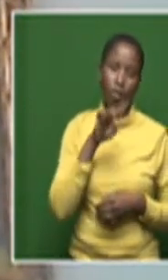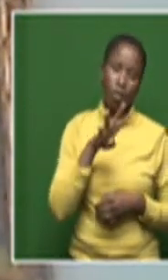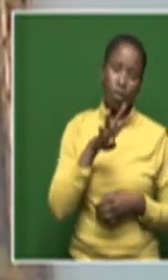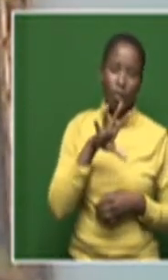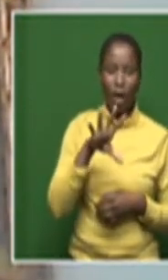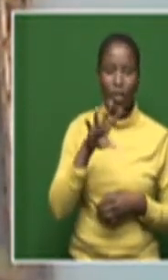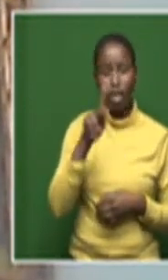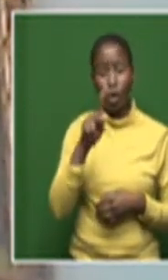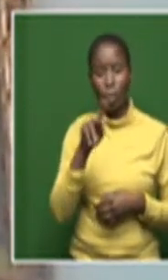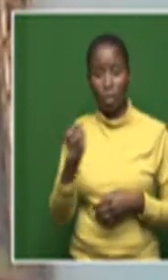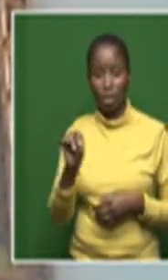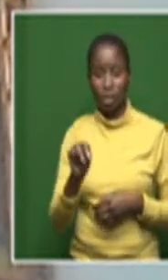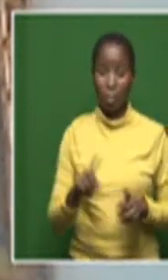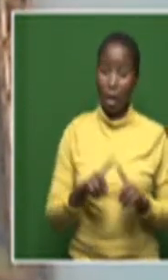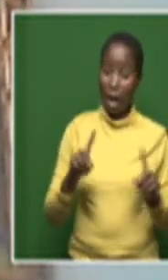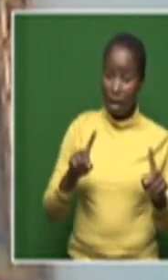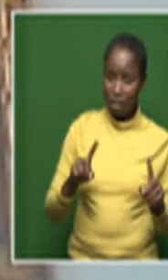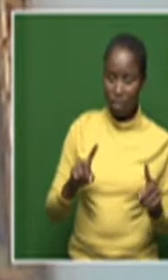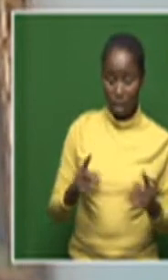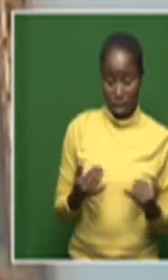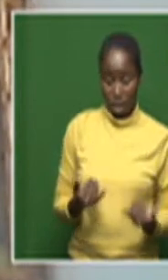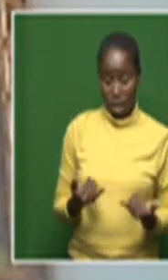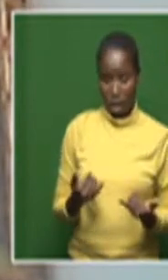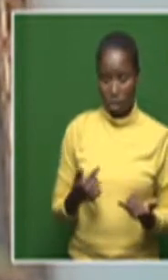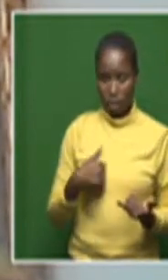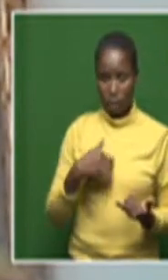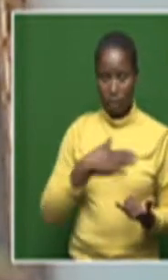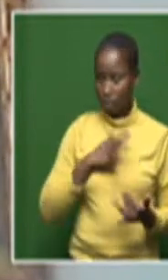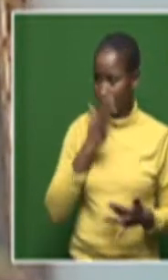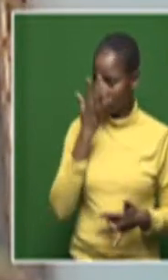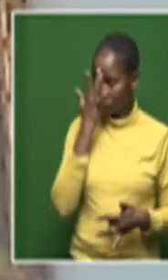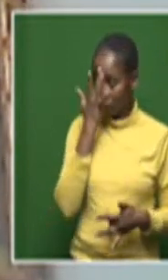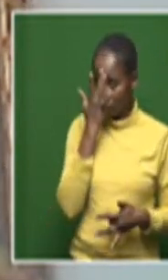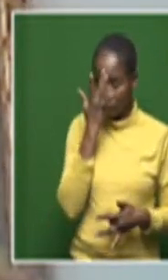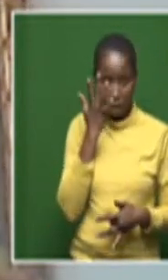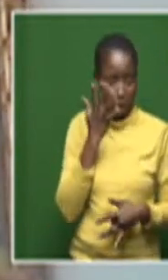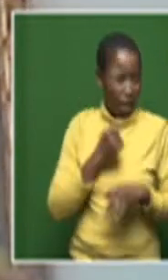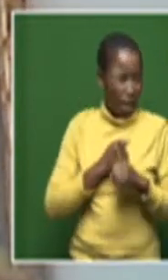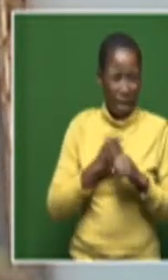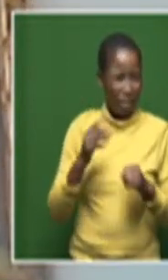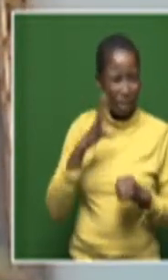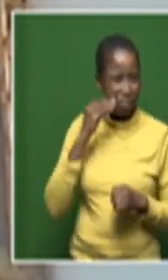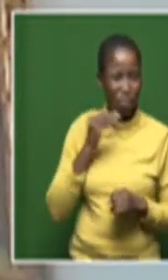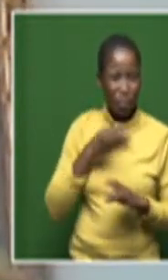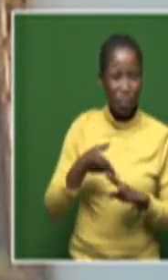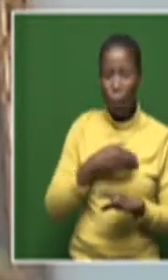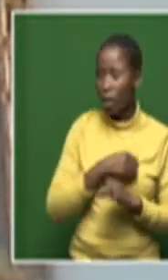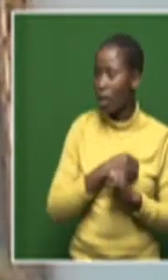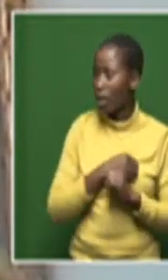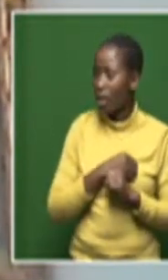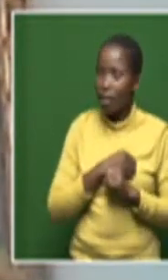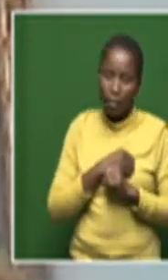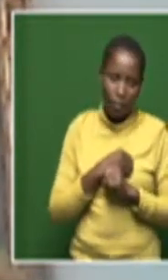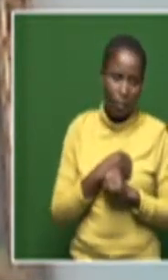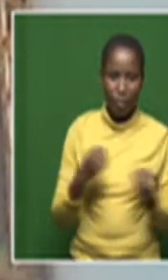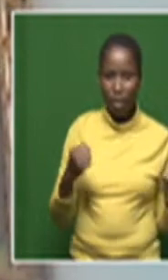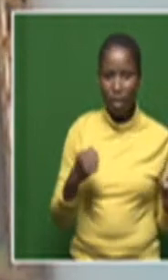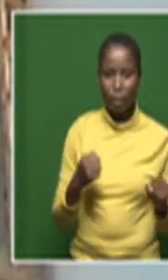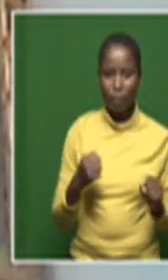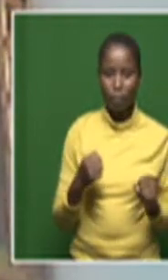the way this COVID knocked me, it was something that I've never really experienced, and I never want